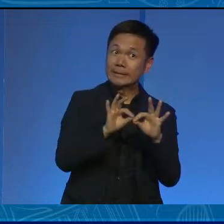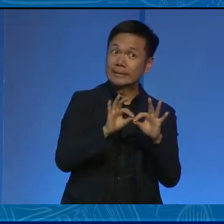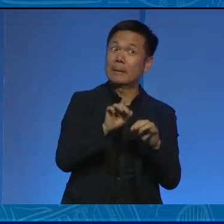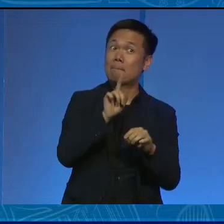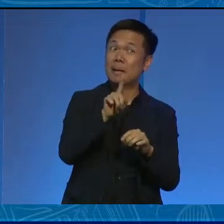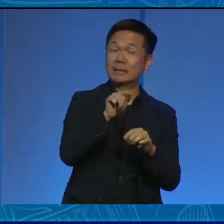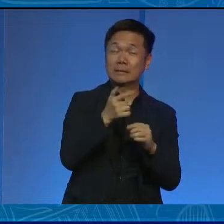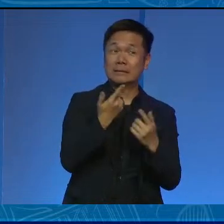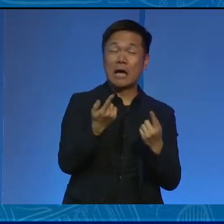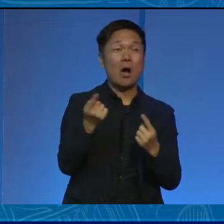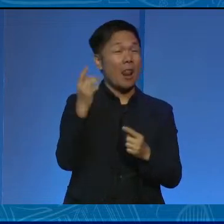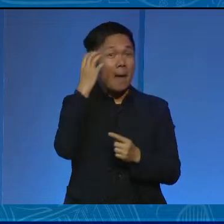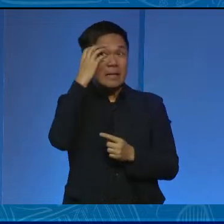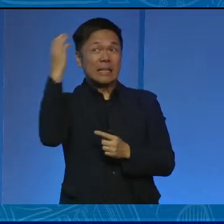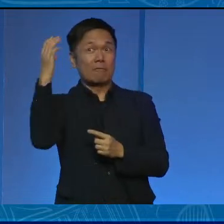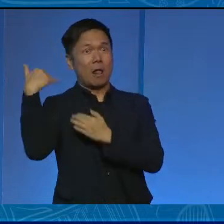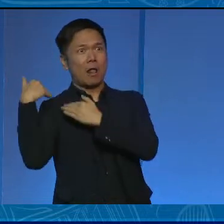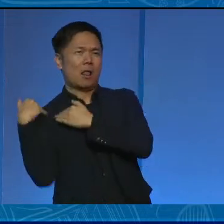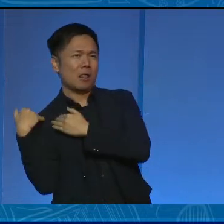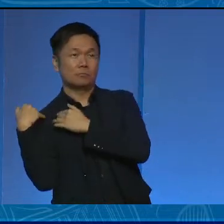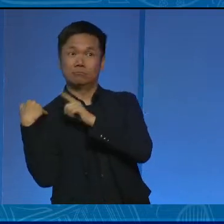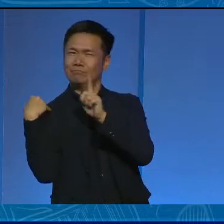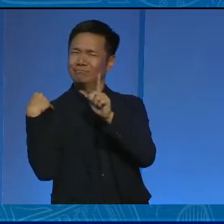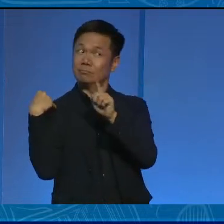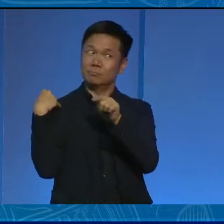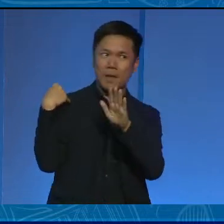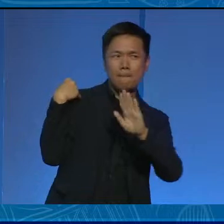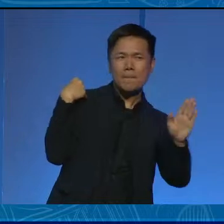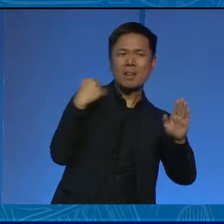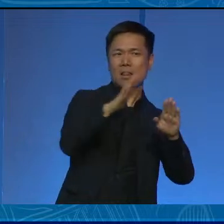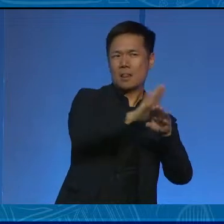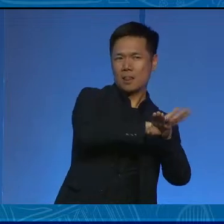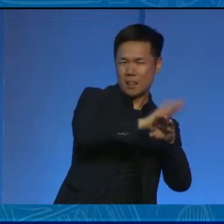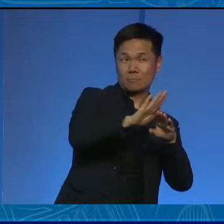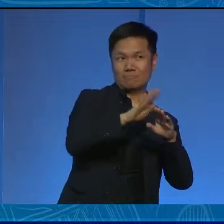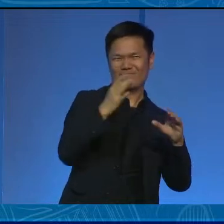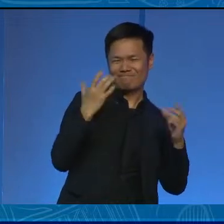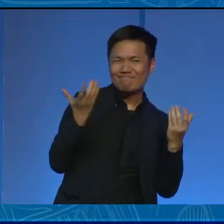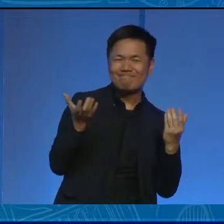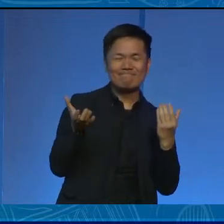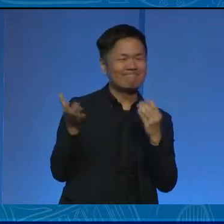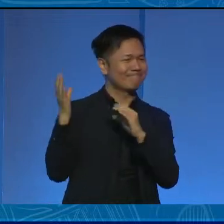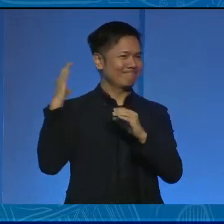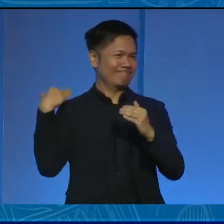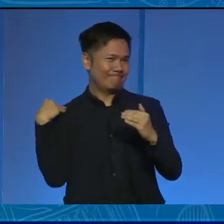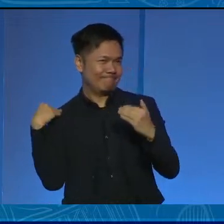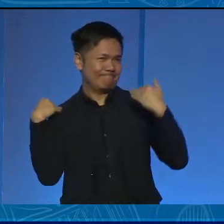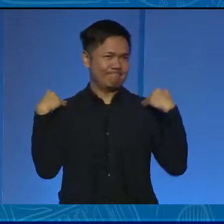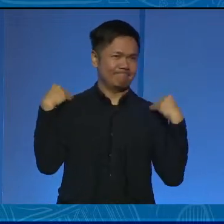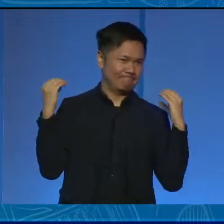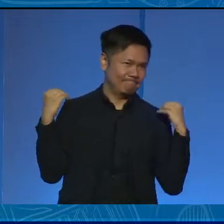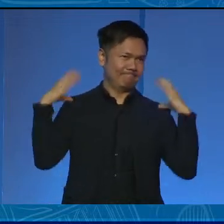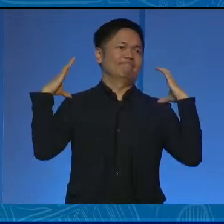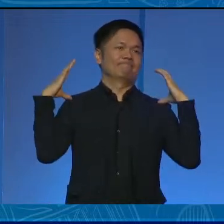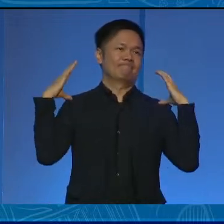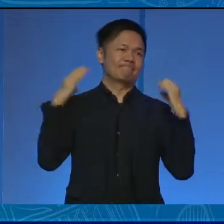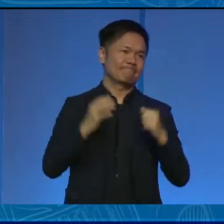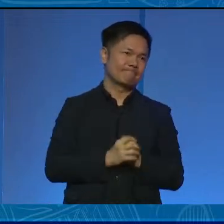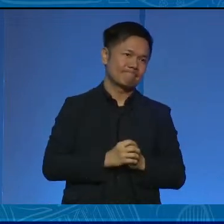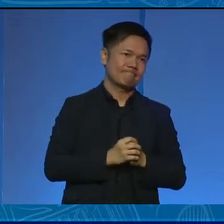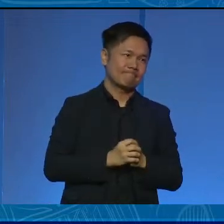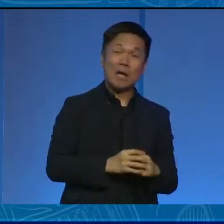towards prioritizing financing prevention and risk reduction before disasters occur. This